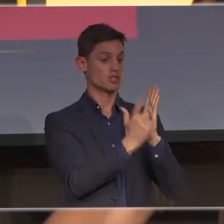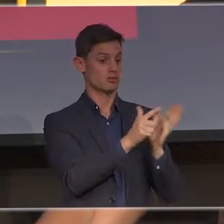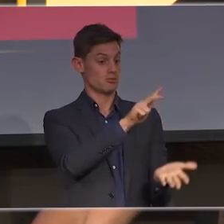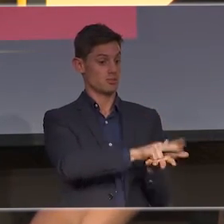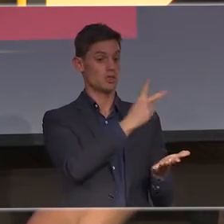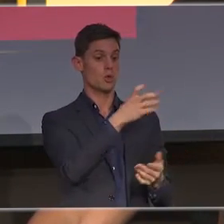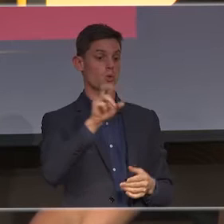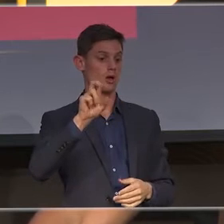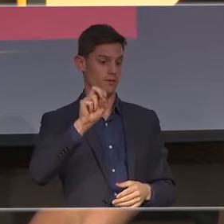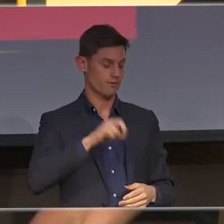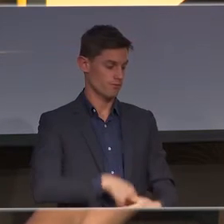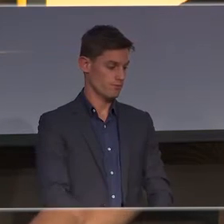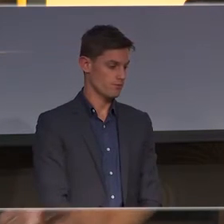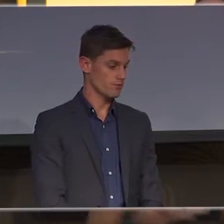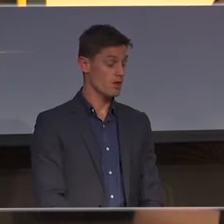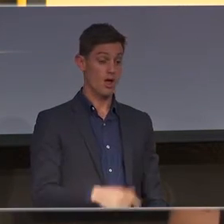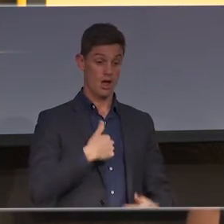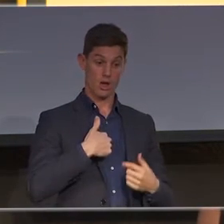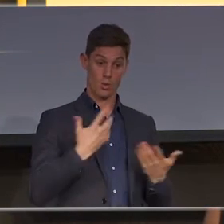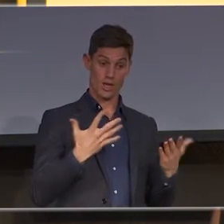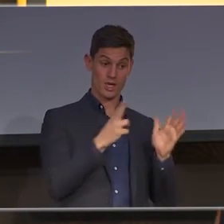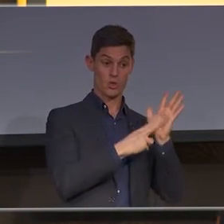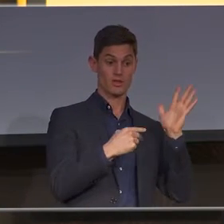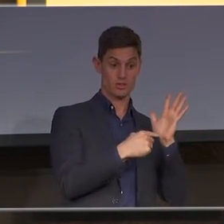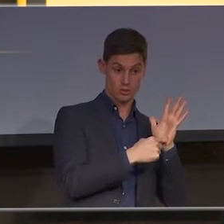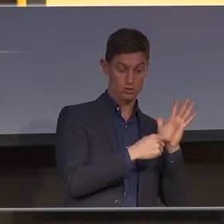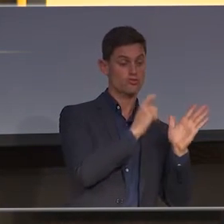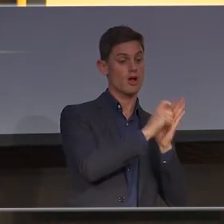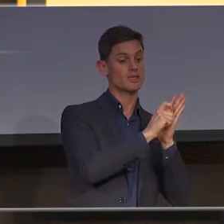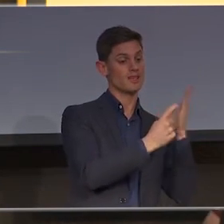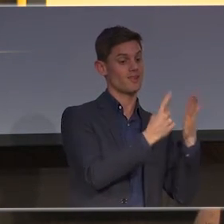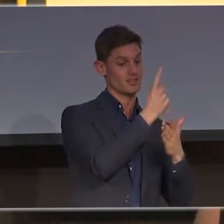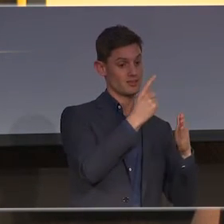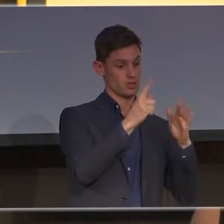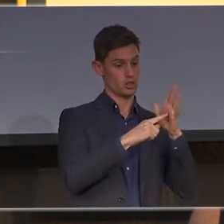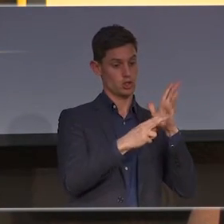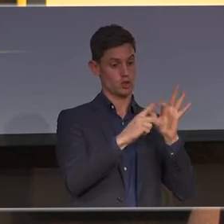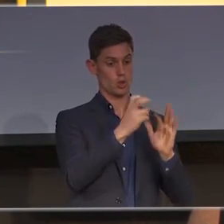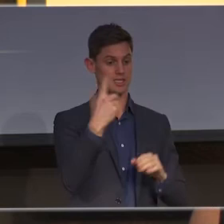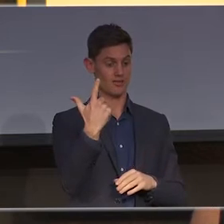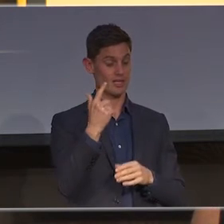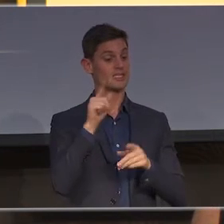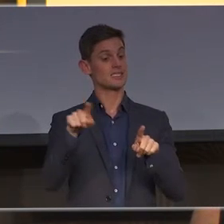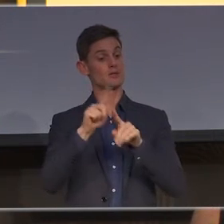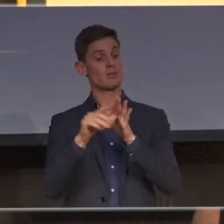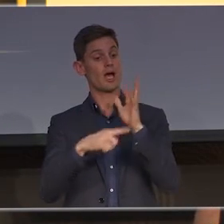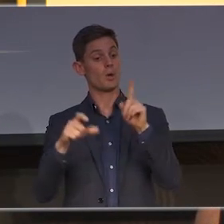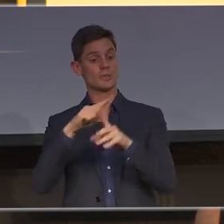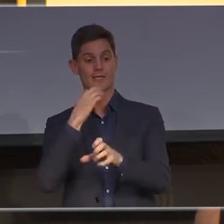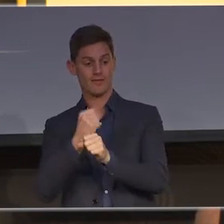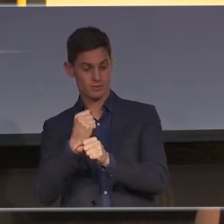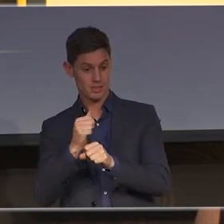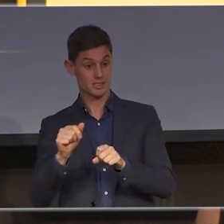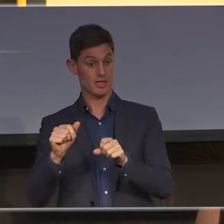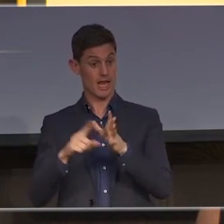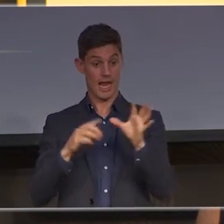2012. I was in the Northern Territory at a writers' event in June 2007 when the Howard government, with the support